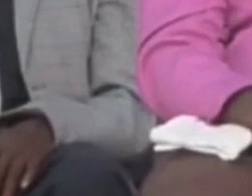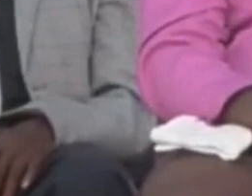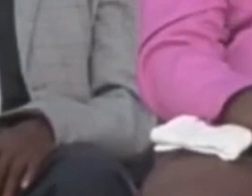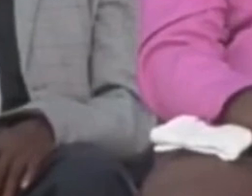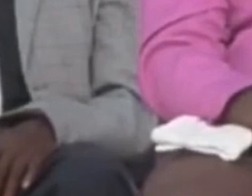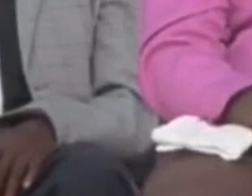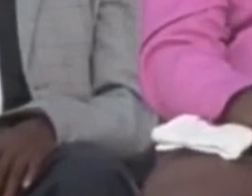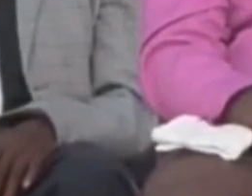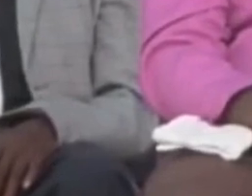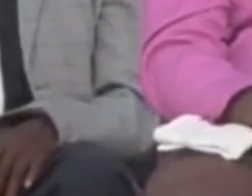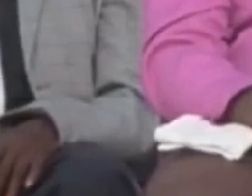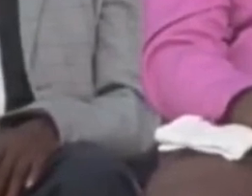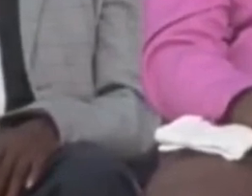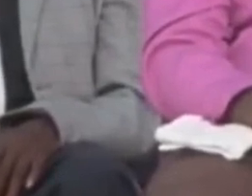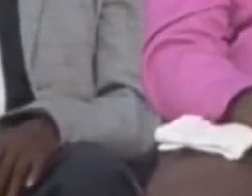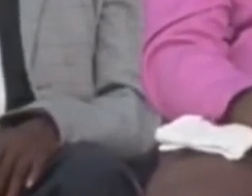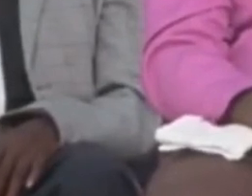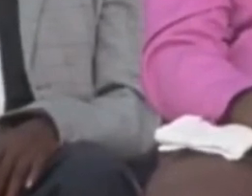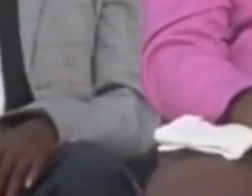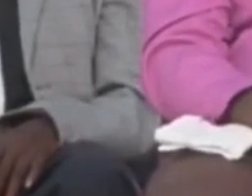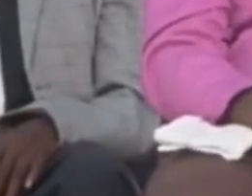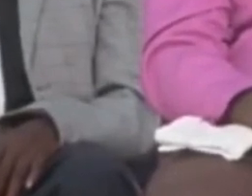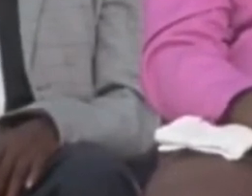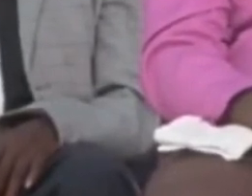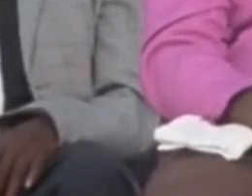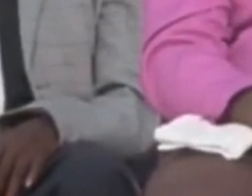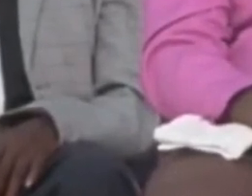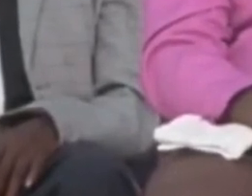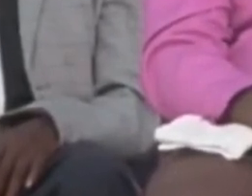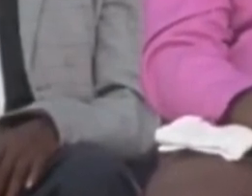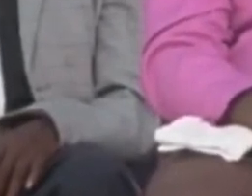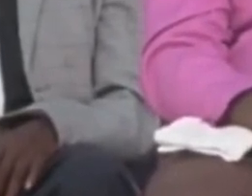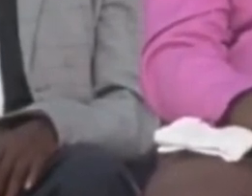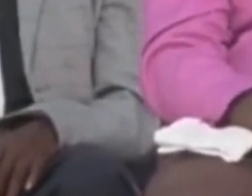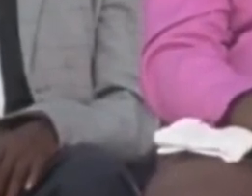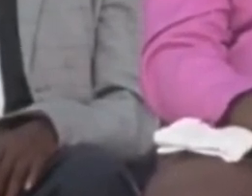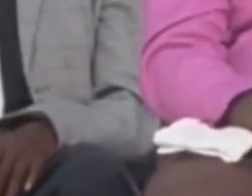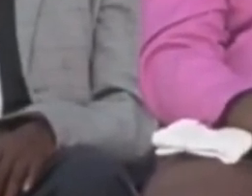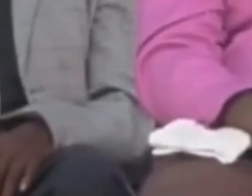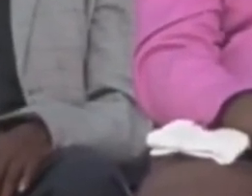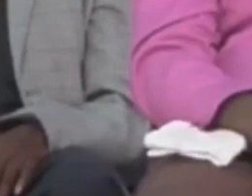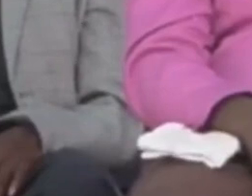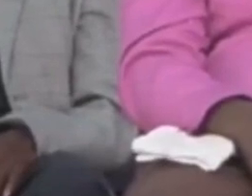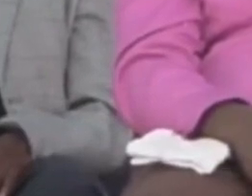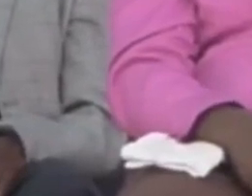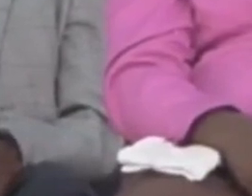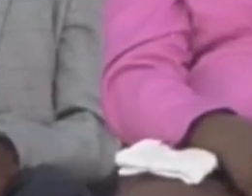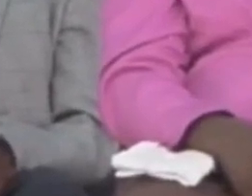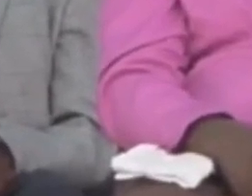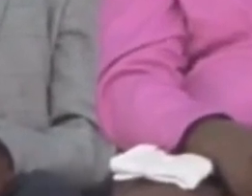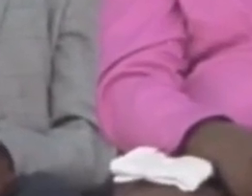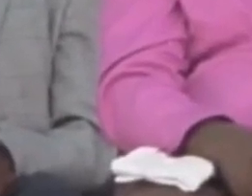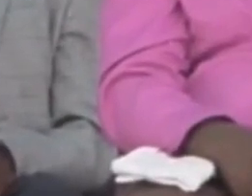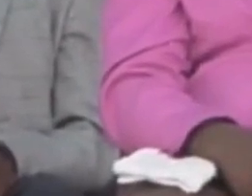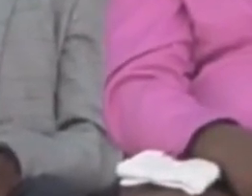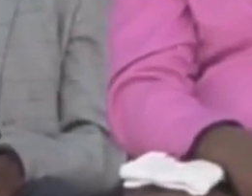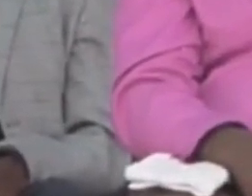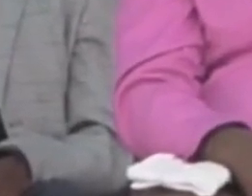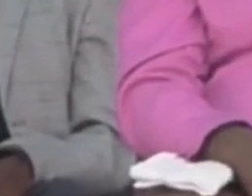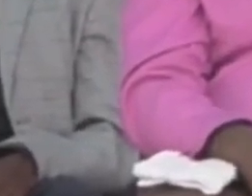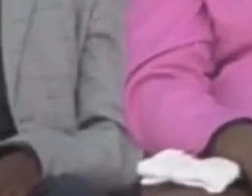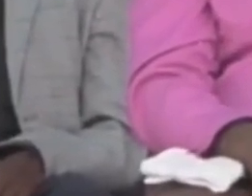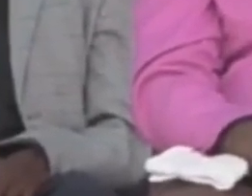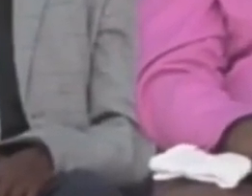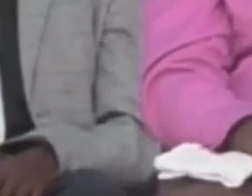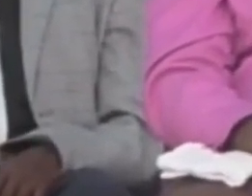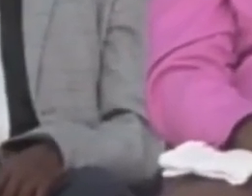destruction of life, destruction of property, destruction of public property will not be in the equation